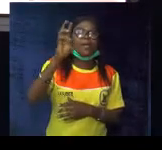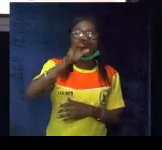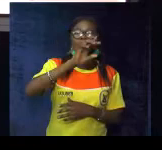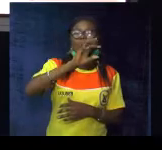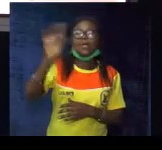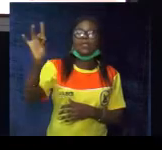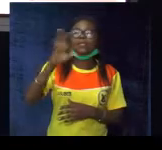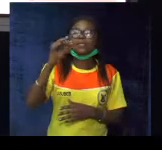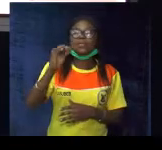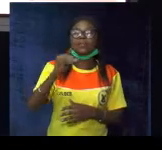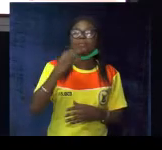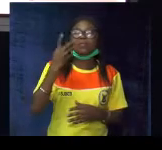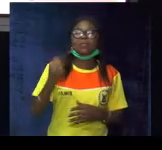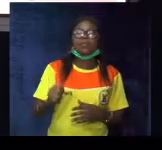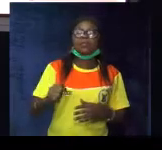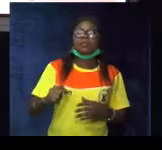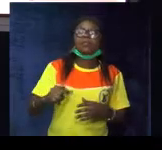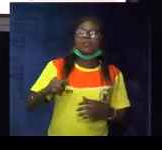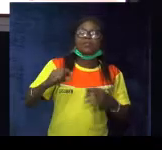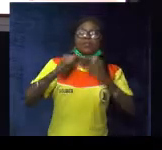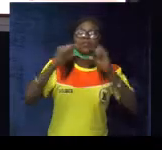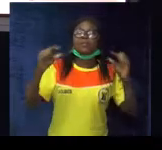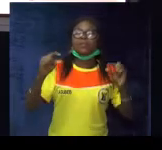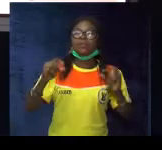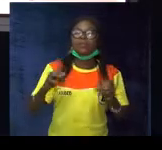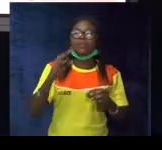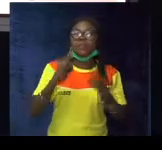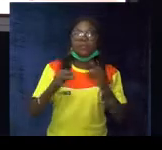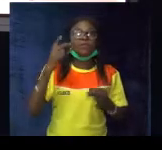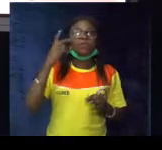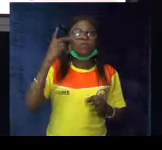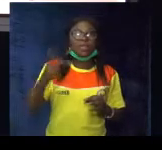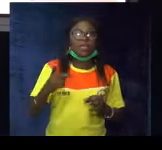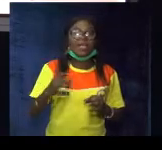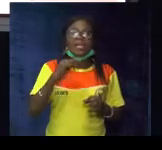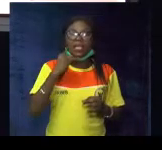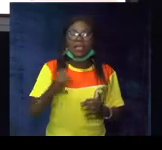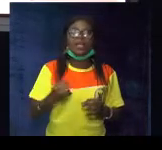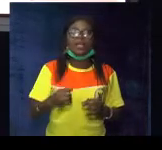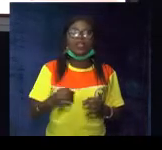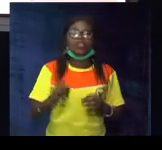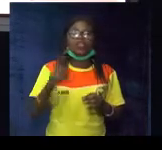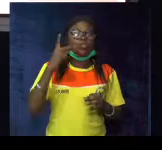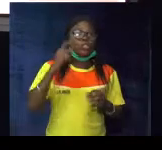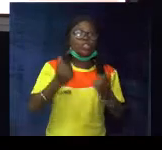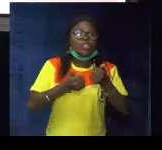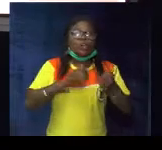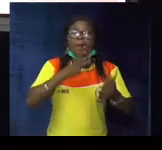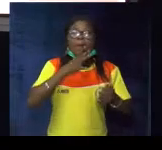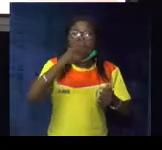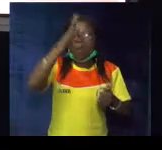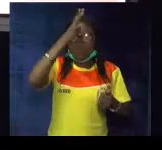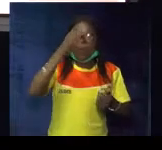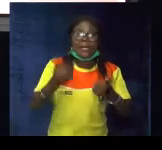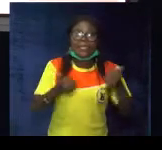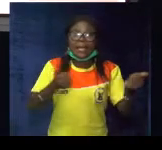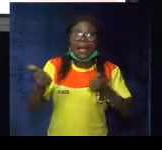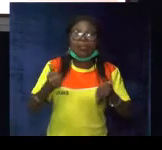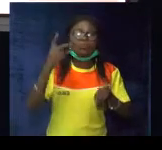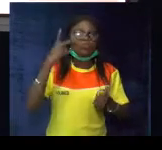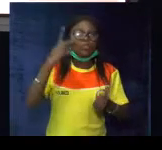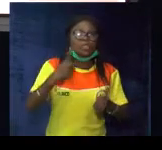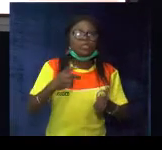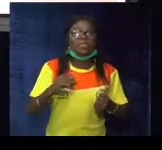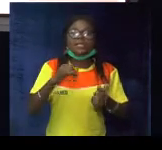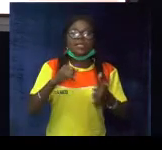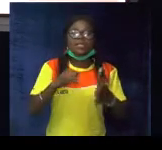speedometer on your daddy's car, your mommy's car, check the front, you will see the speedometer. It tells the speed of the car. It's in the semicircular shape. The odometer is also